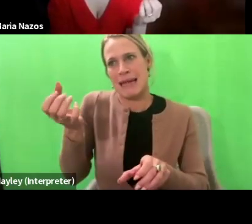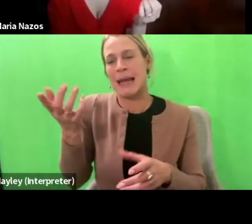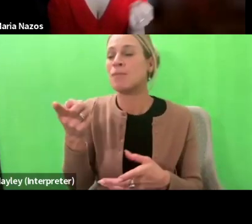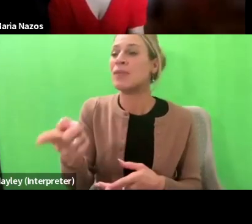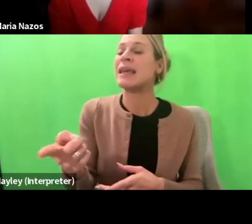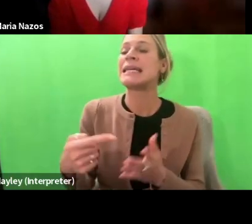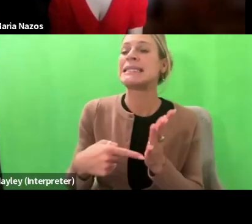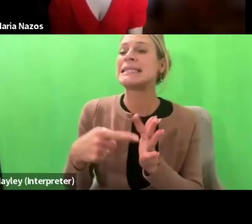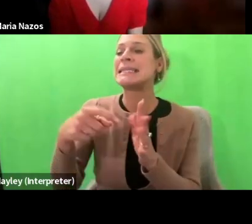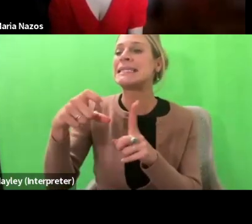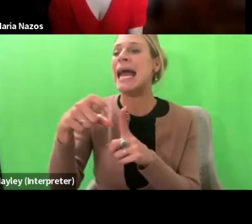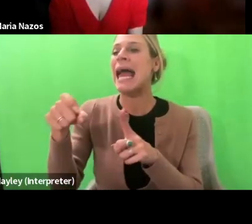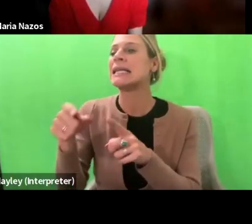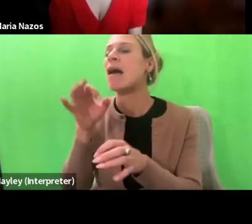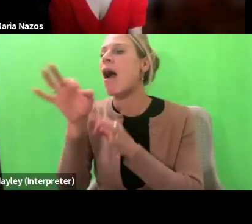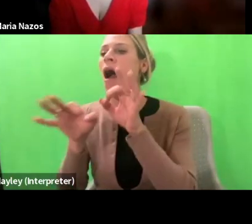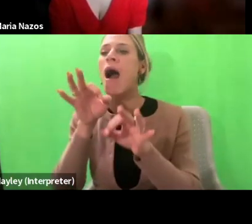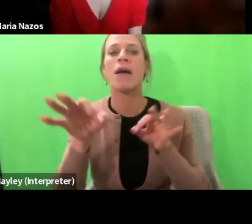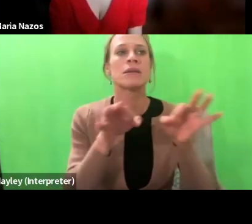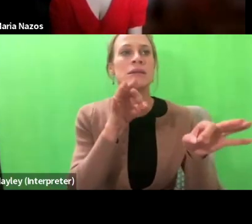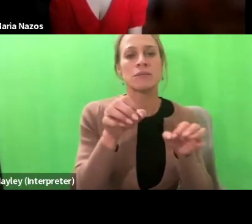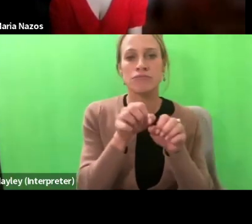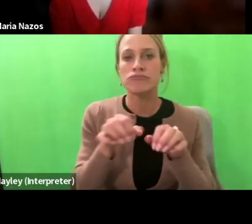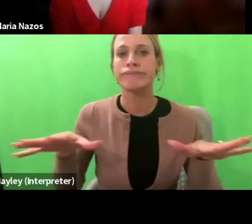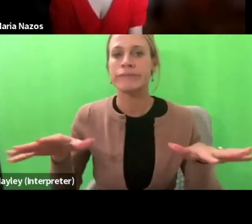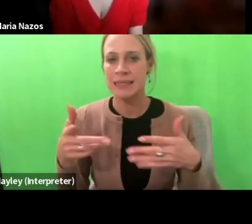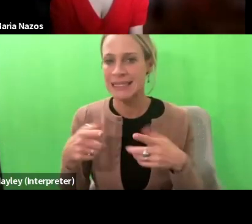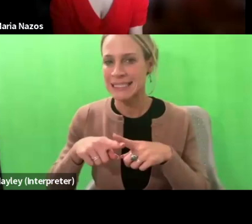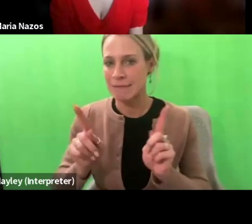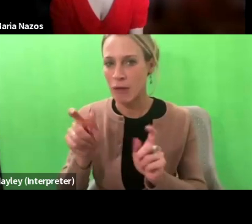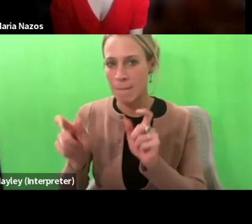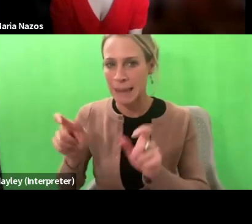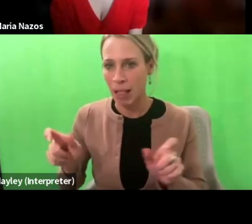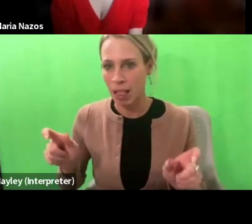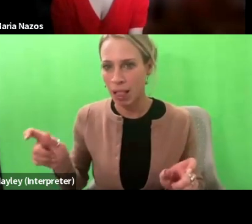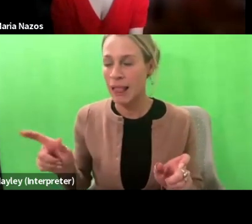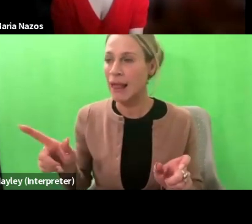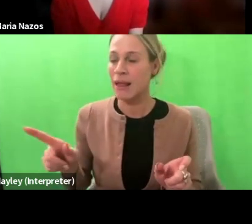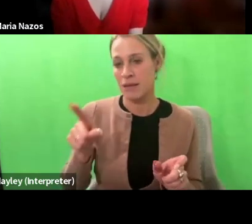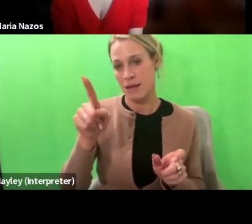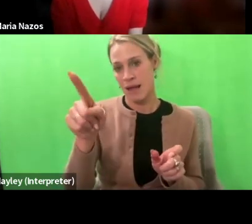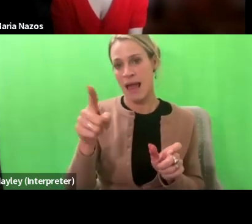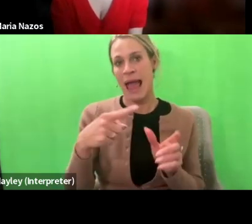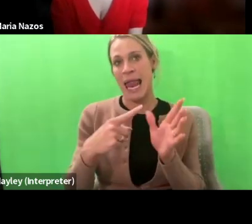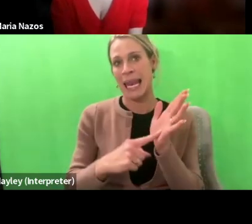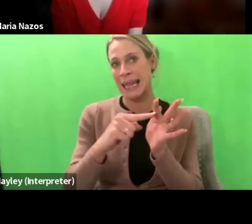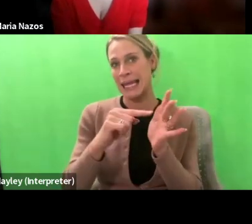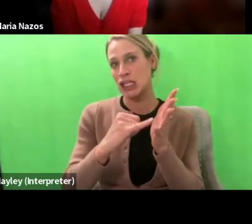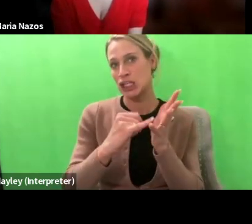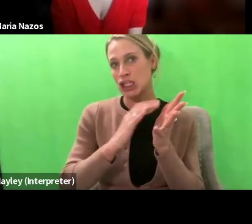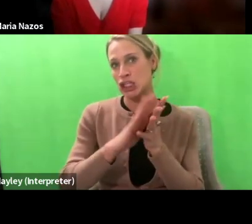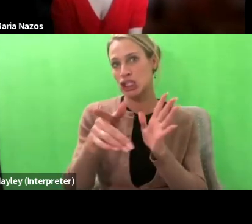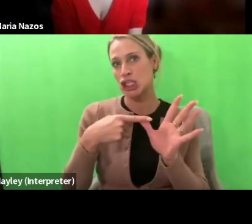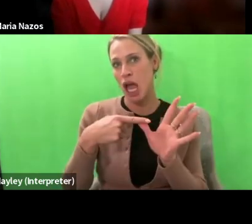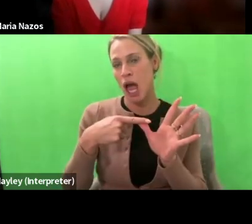Ted then put out his feelers to many different people, including Alicia Stallings, for whom I